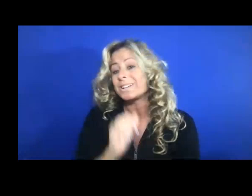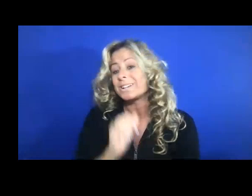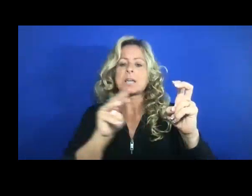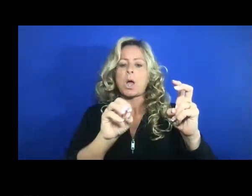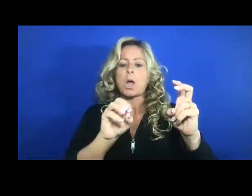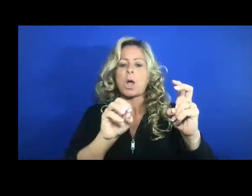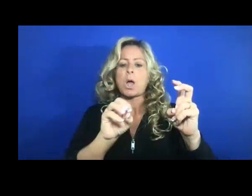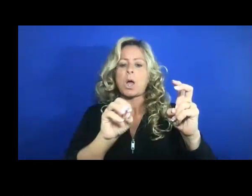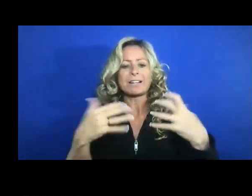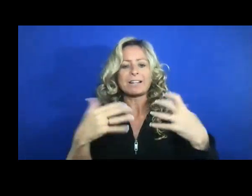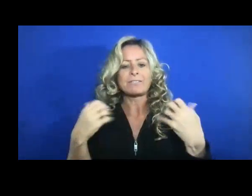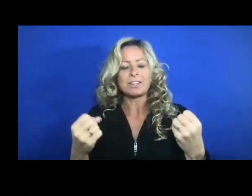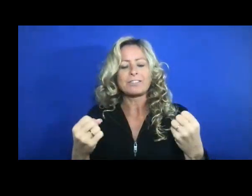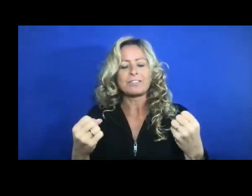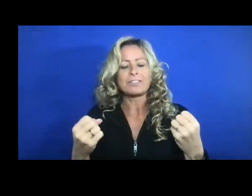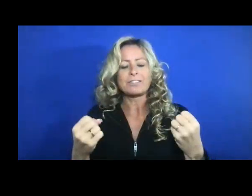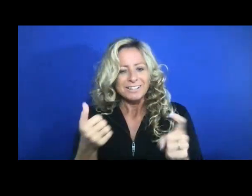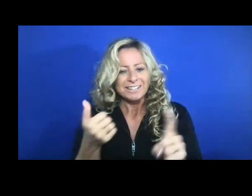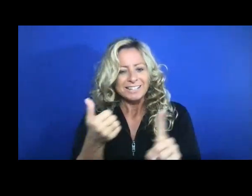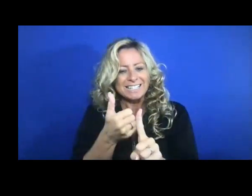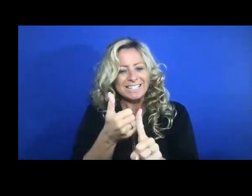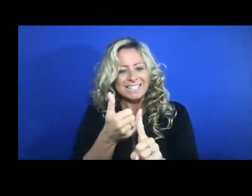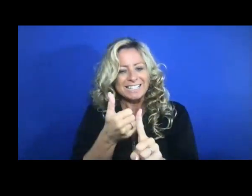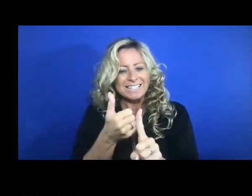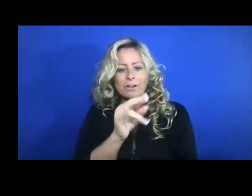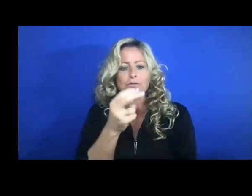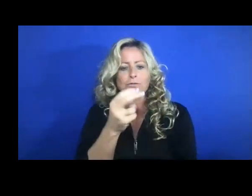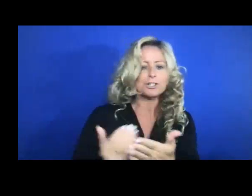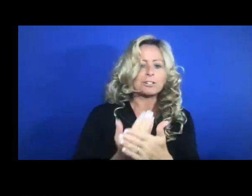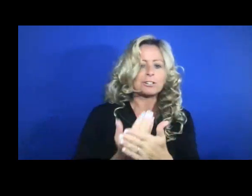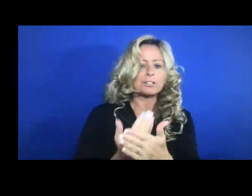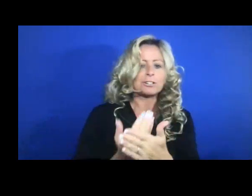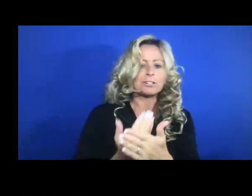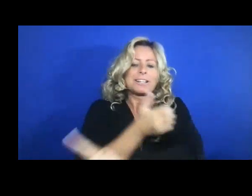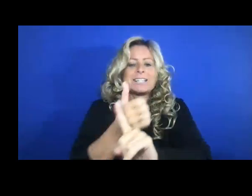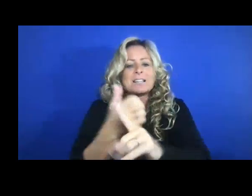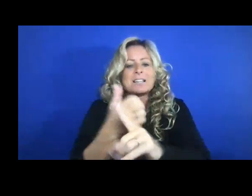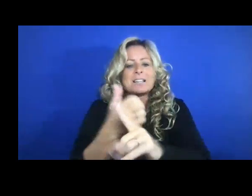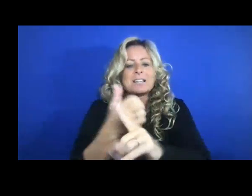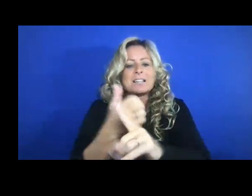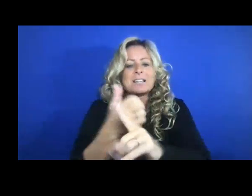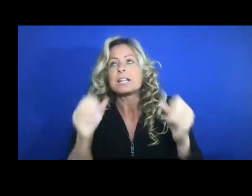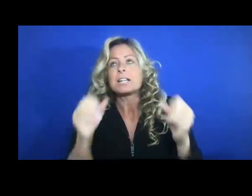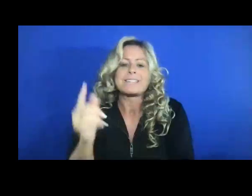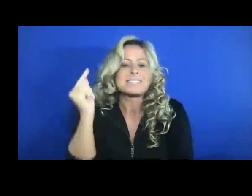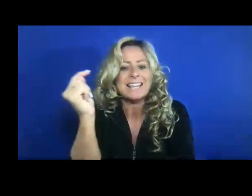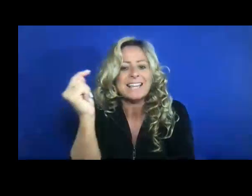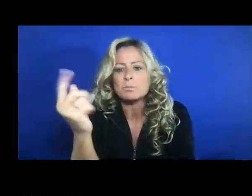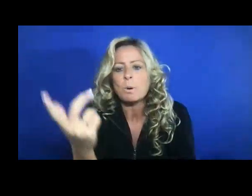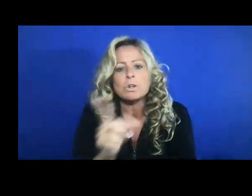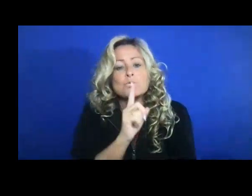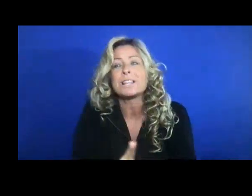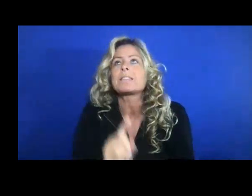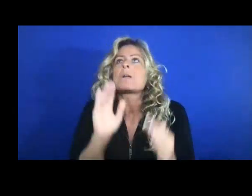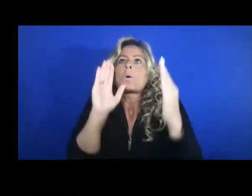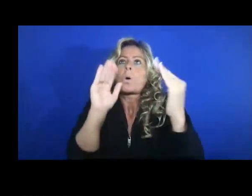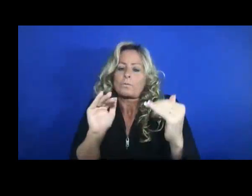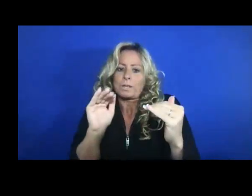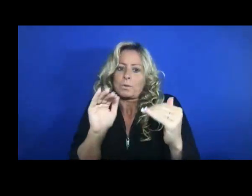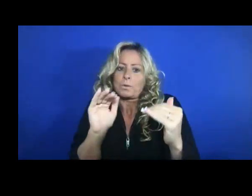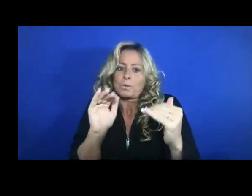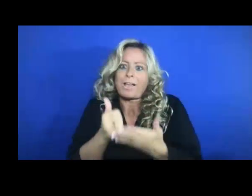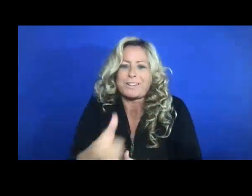for restoration and healing, and for them to have an amazing testimony that hopefully will help someone